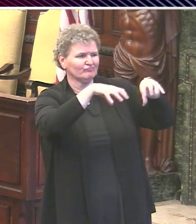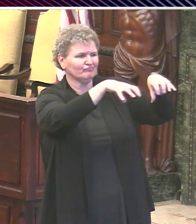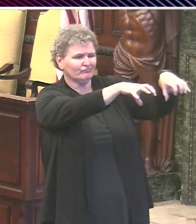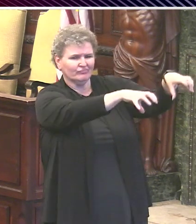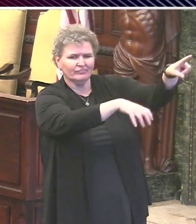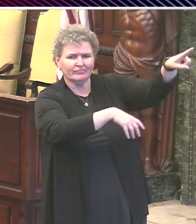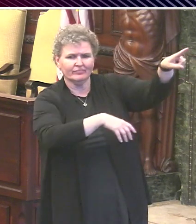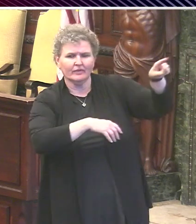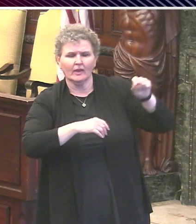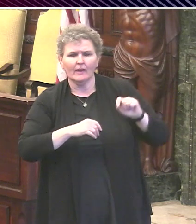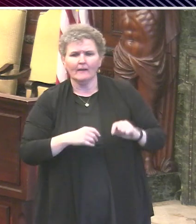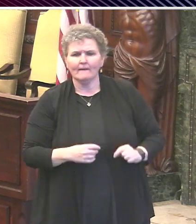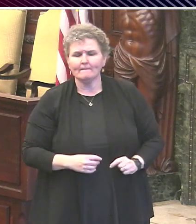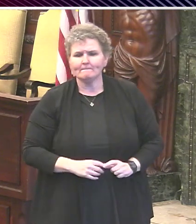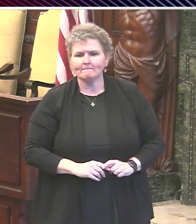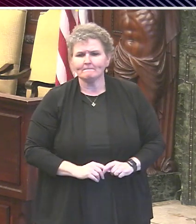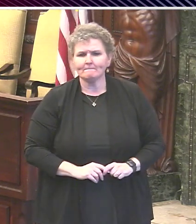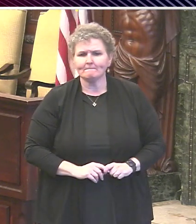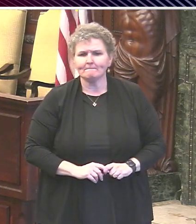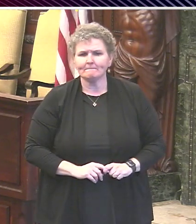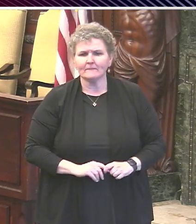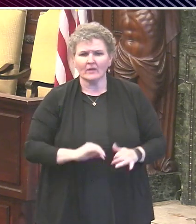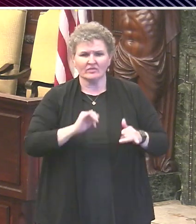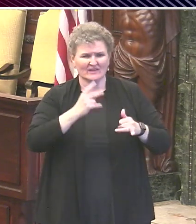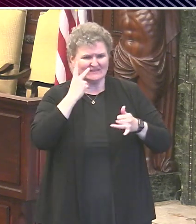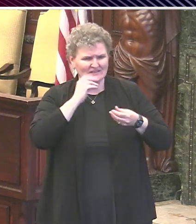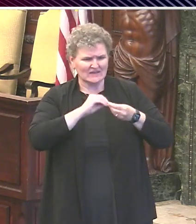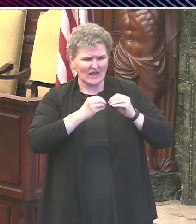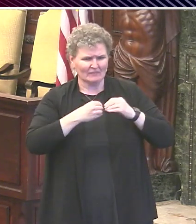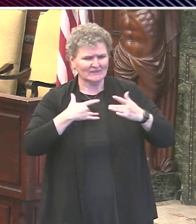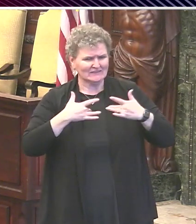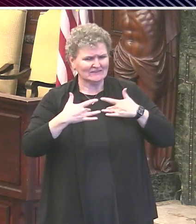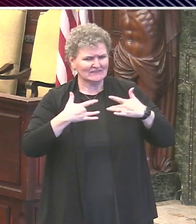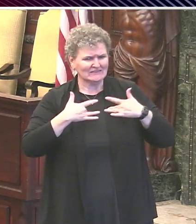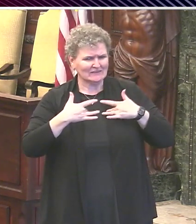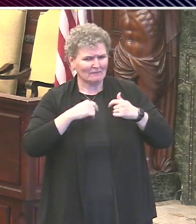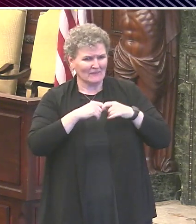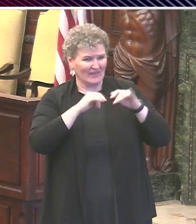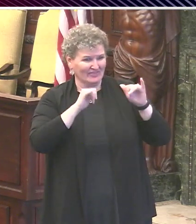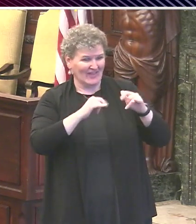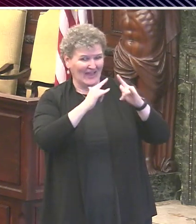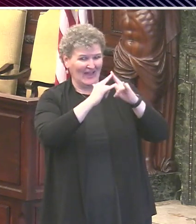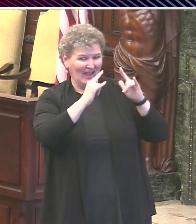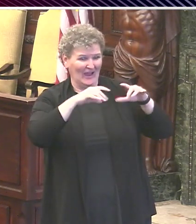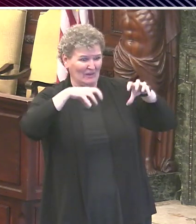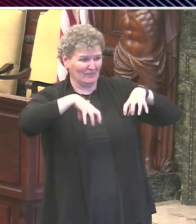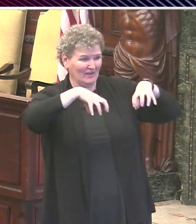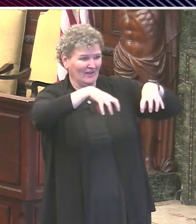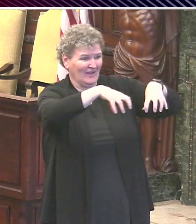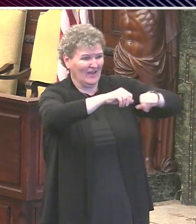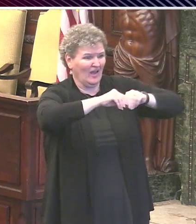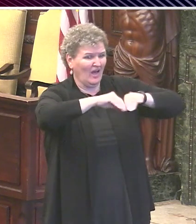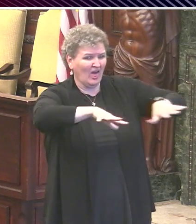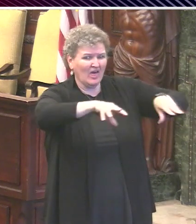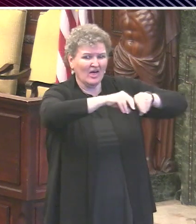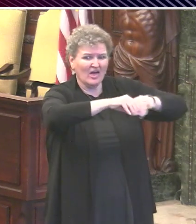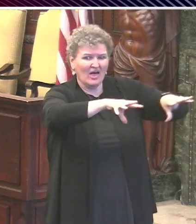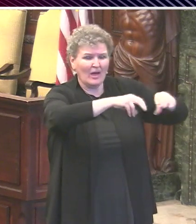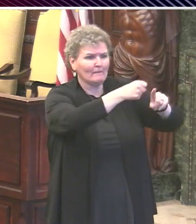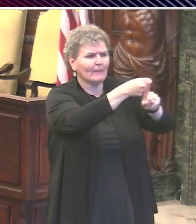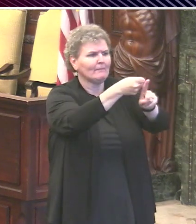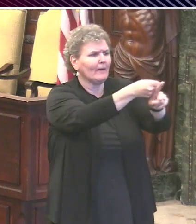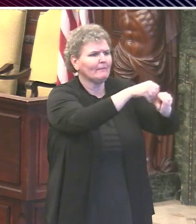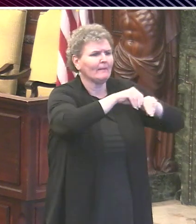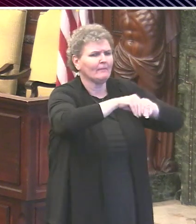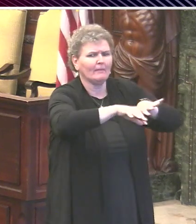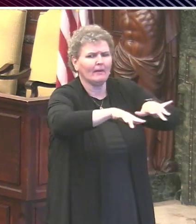an increase in cases, how worried is the city about letting the encampment remain, given that it represents a danger for public